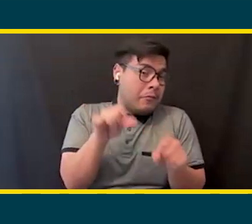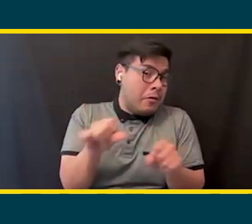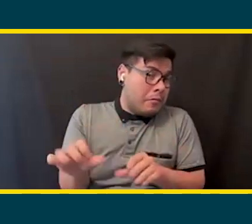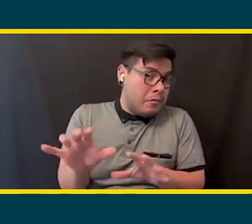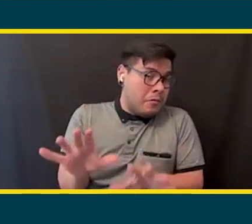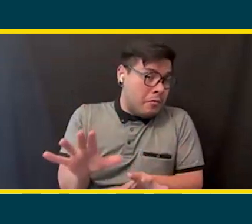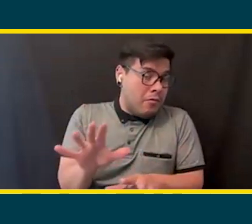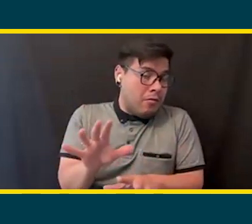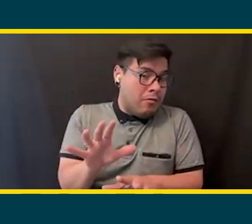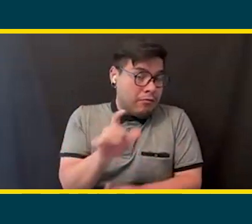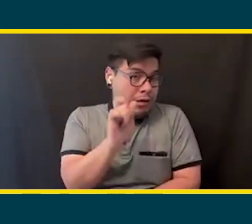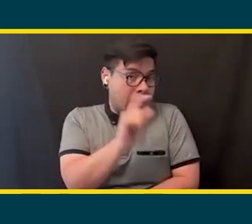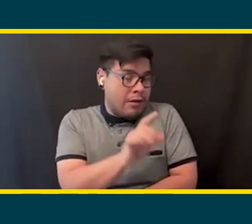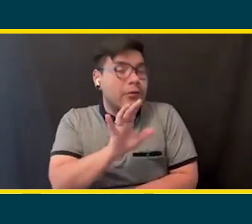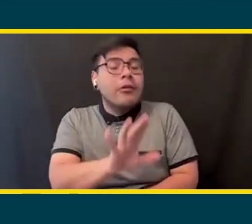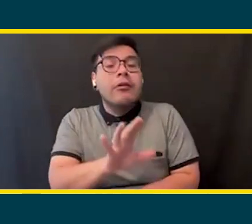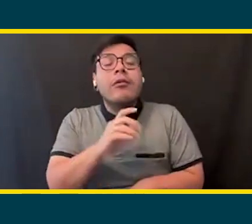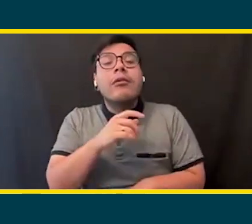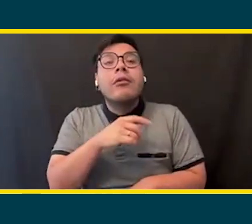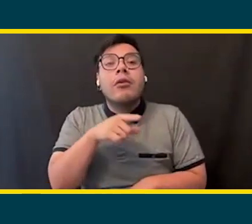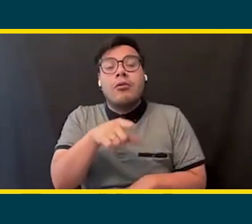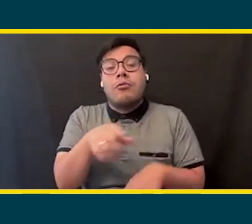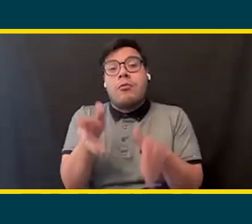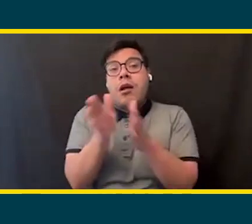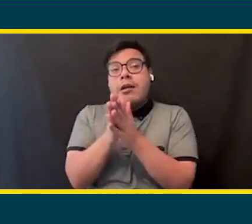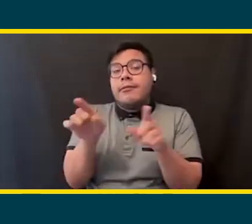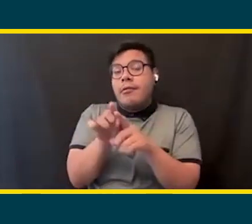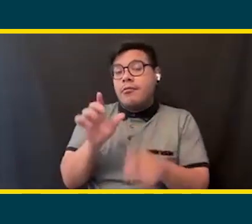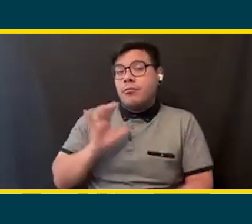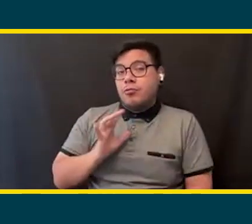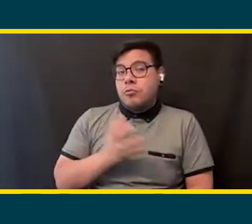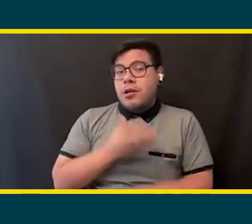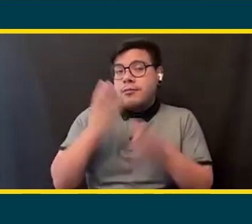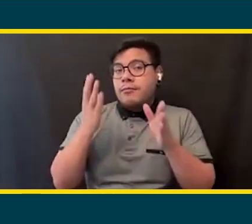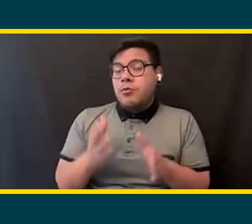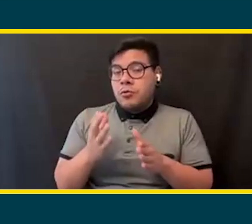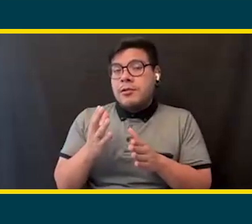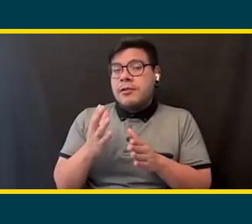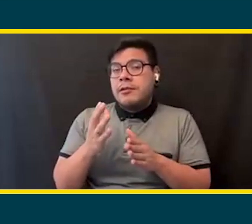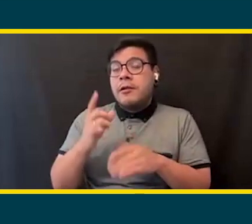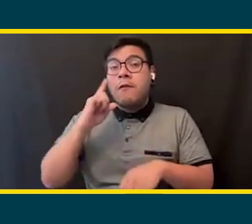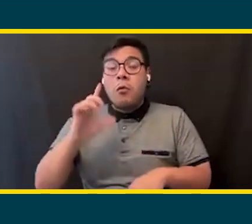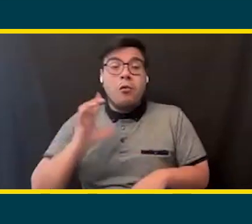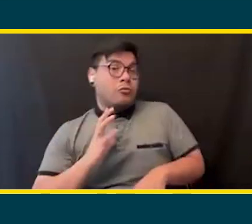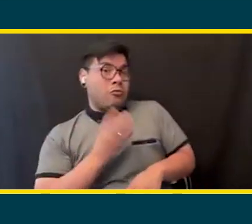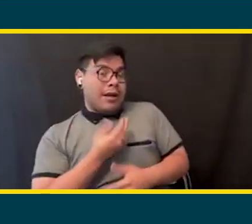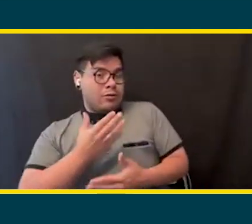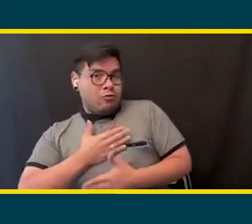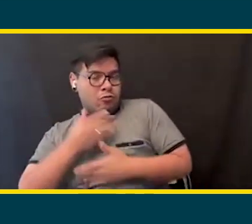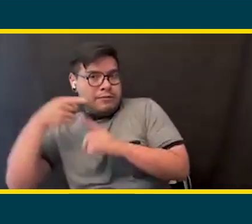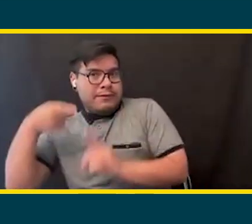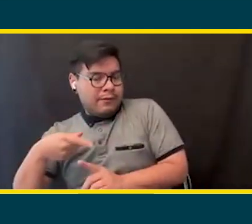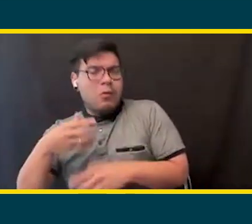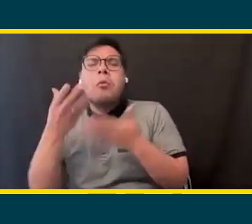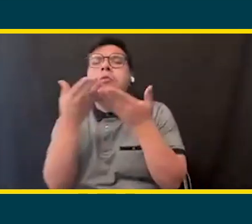appropriate to ask this person. Are they asking this as a trans person, specifically looking for trans joy, or just in general